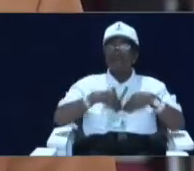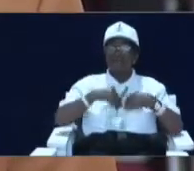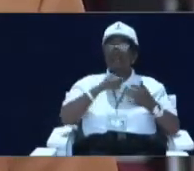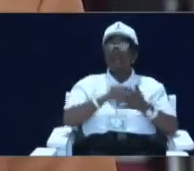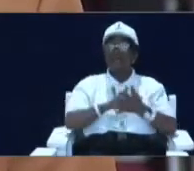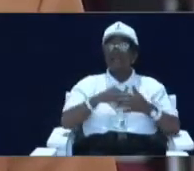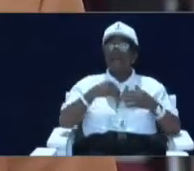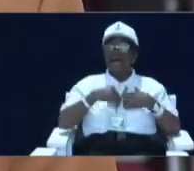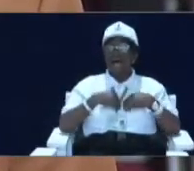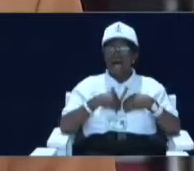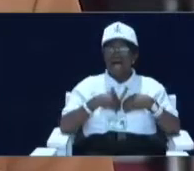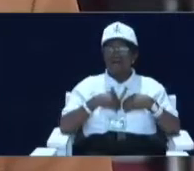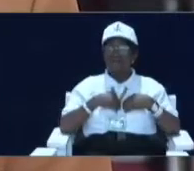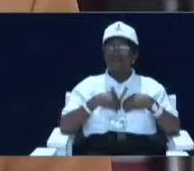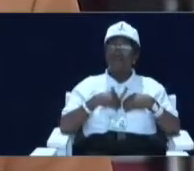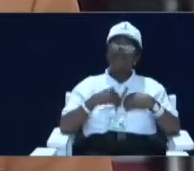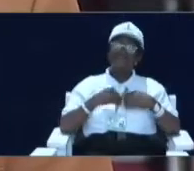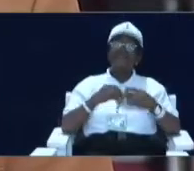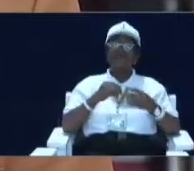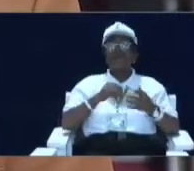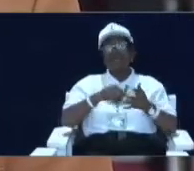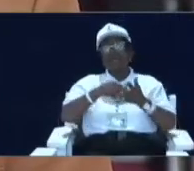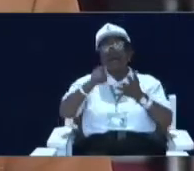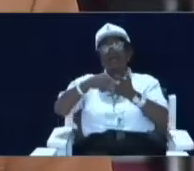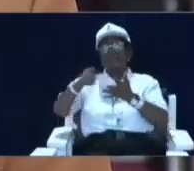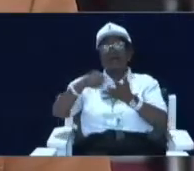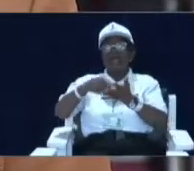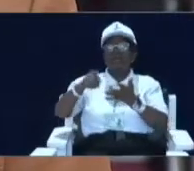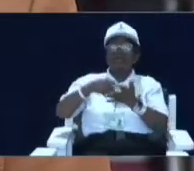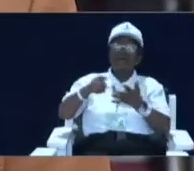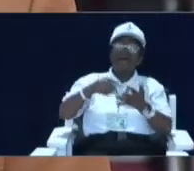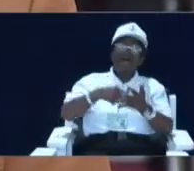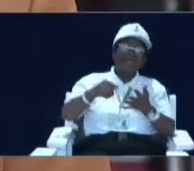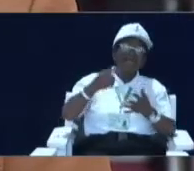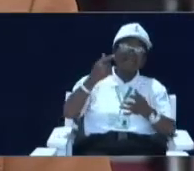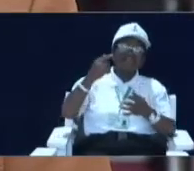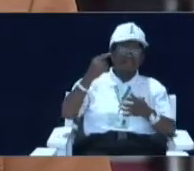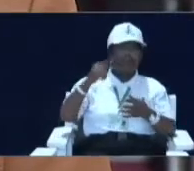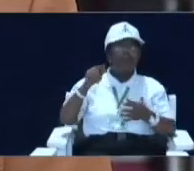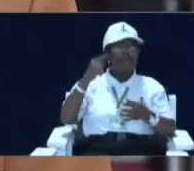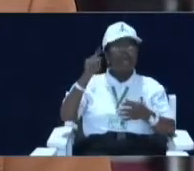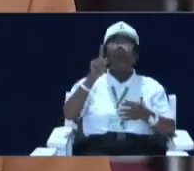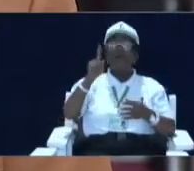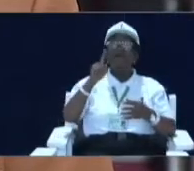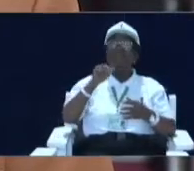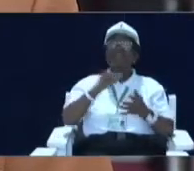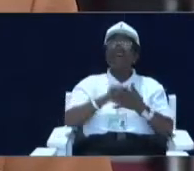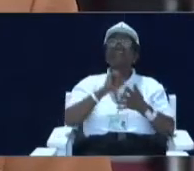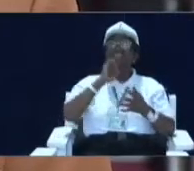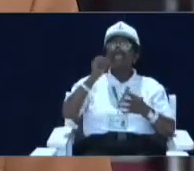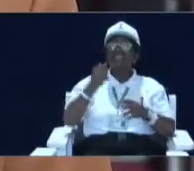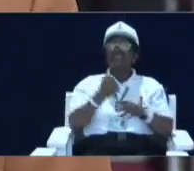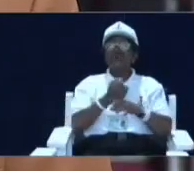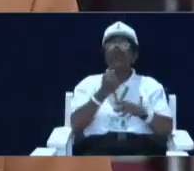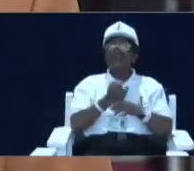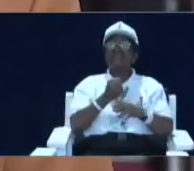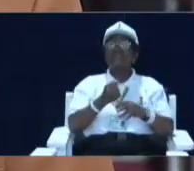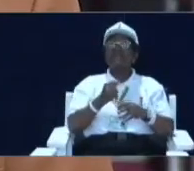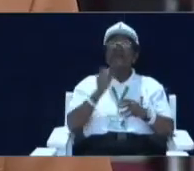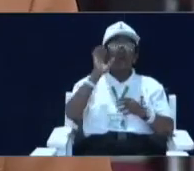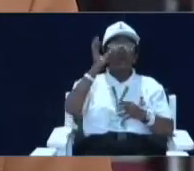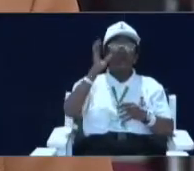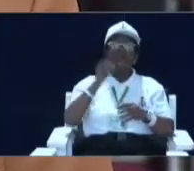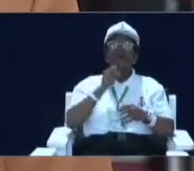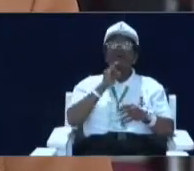and spots, that'll be mine. The one that is solid color, that'll be yours. So